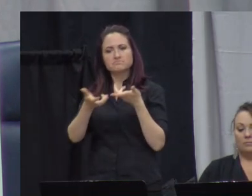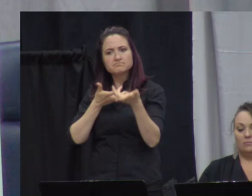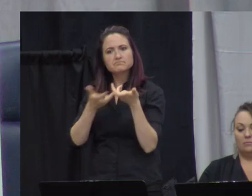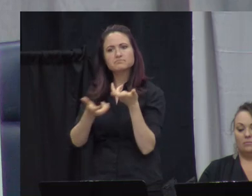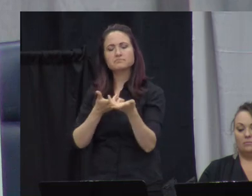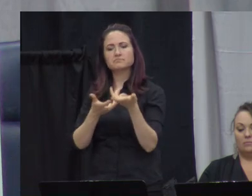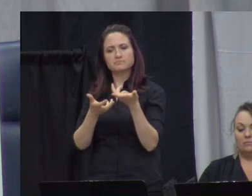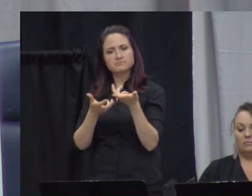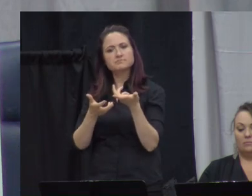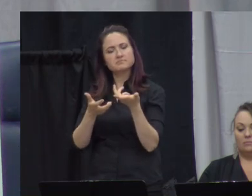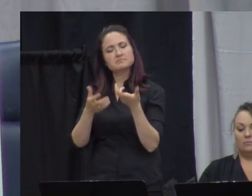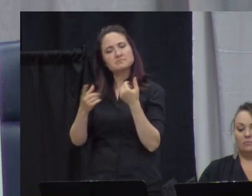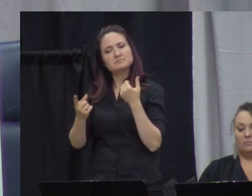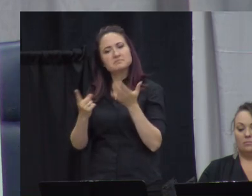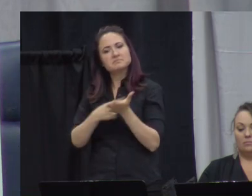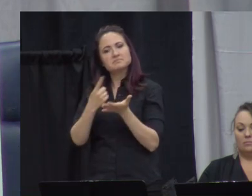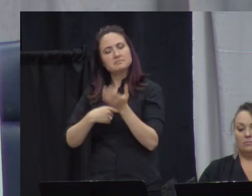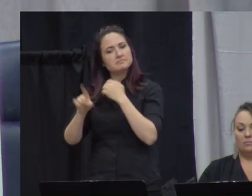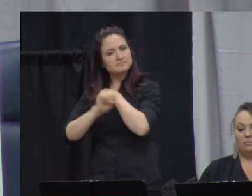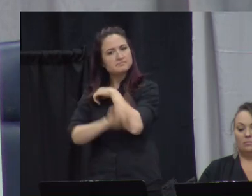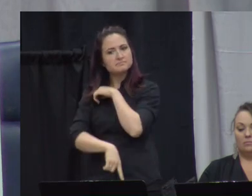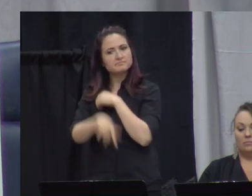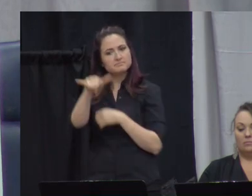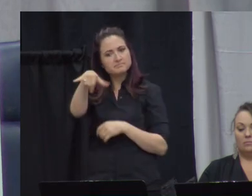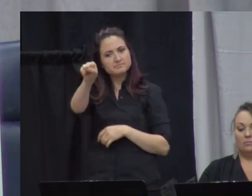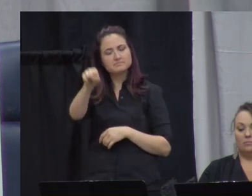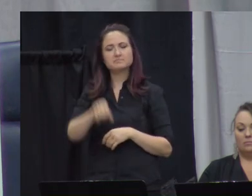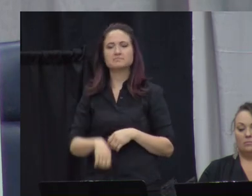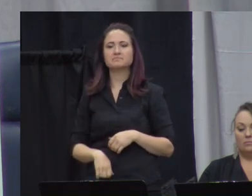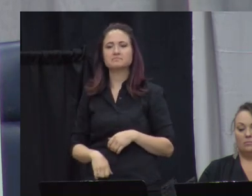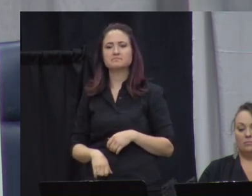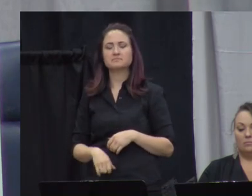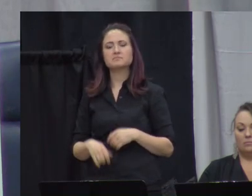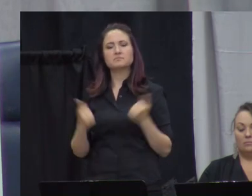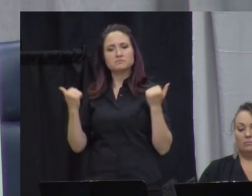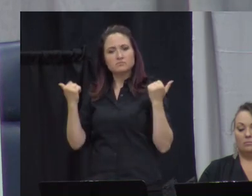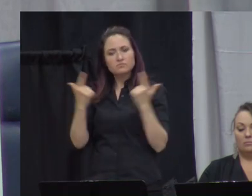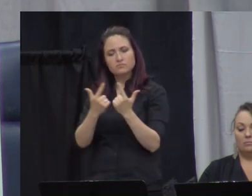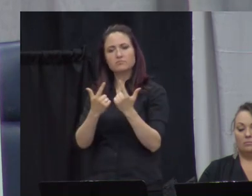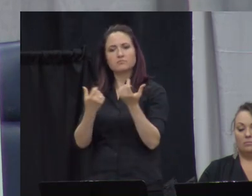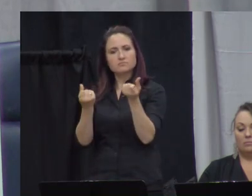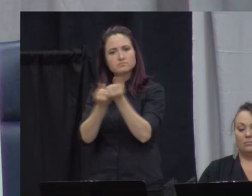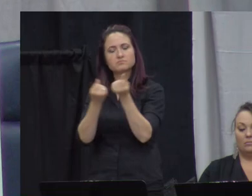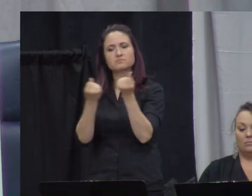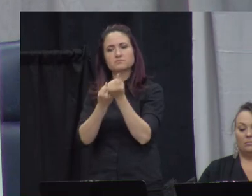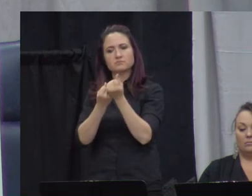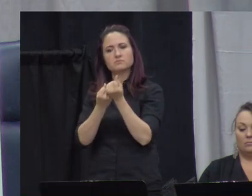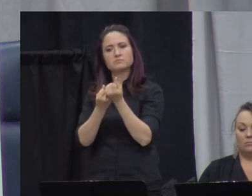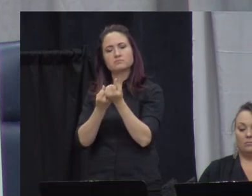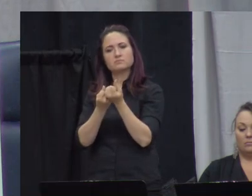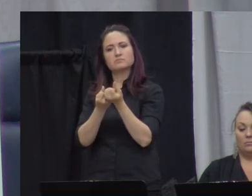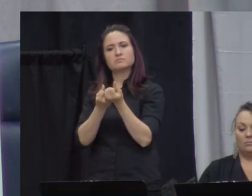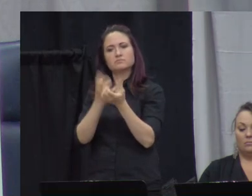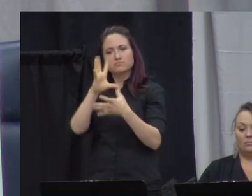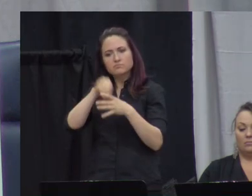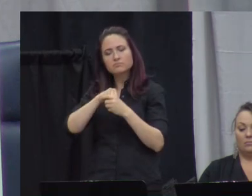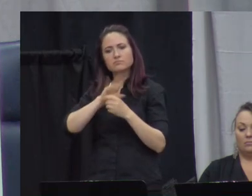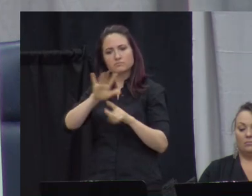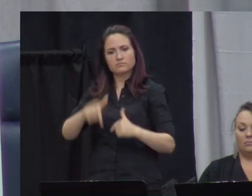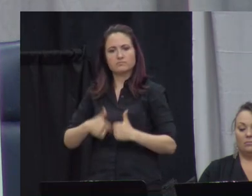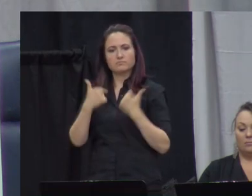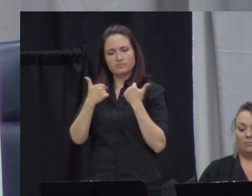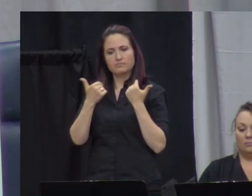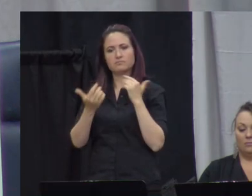yes, sometimes disciplined you, have all been instrumental in the success that you have